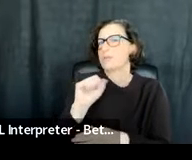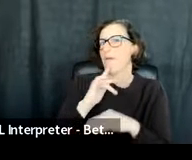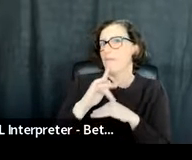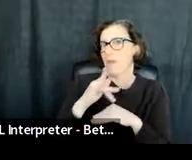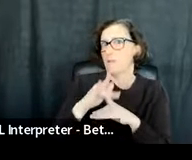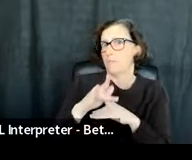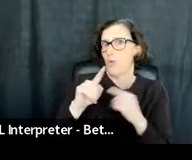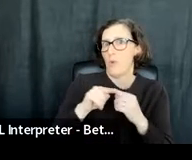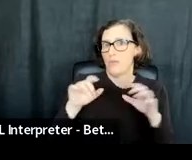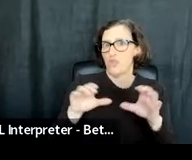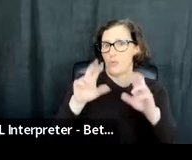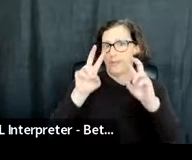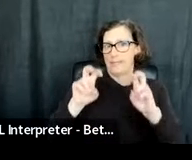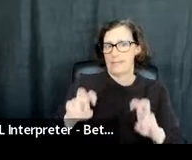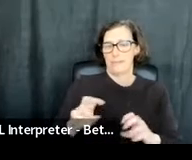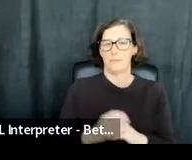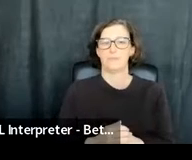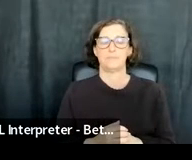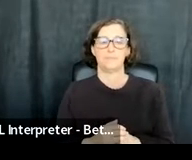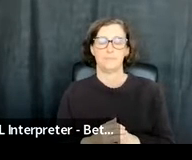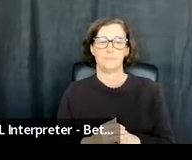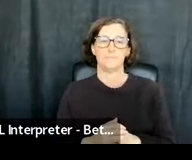when they're doing that assessment.